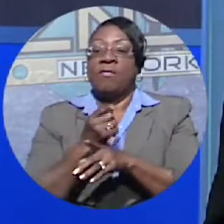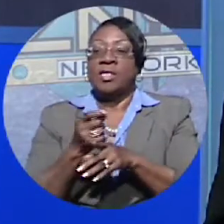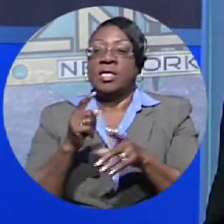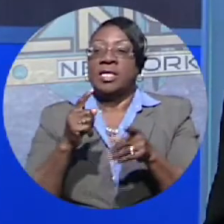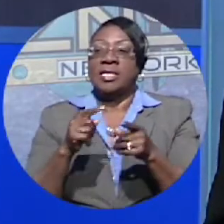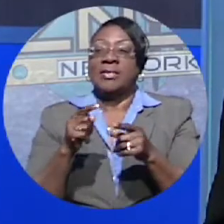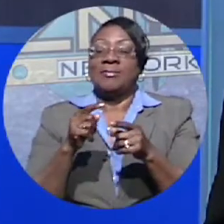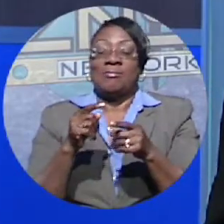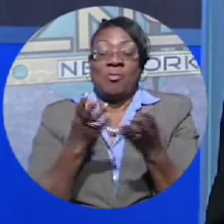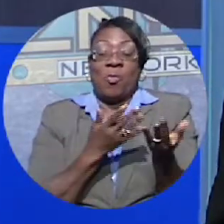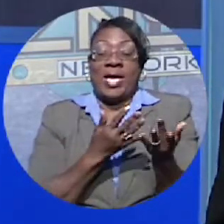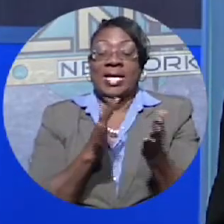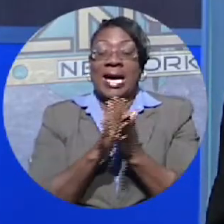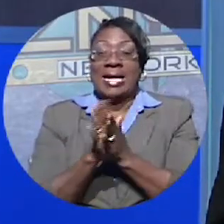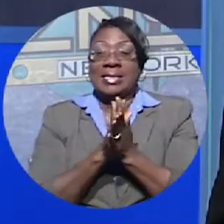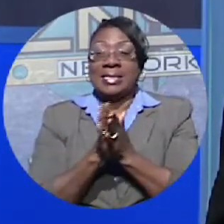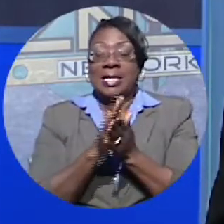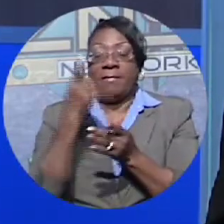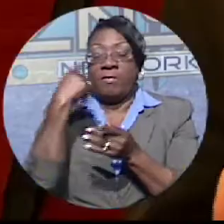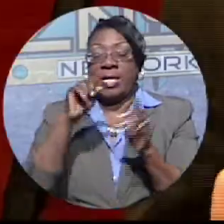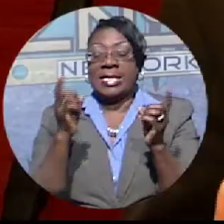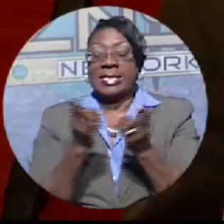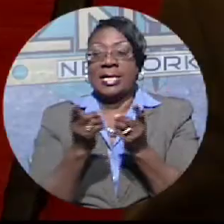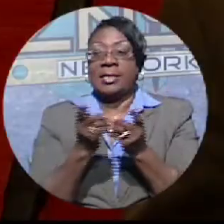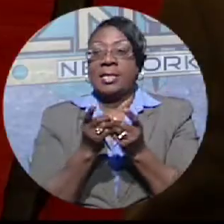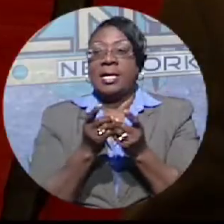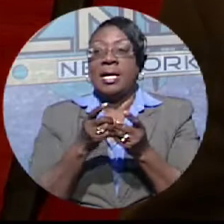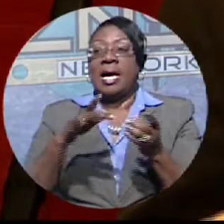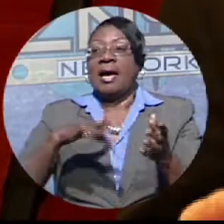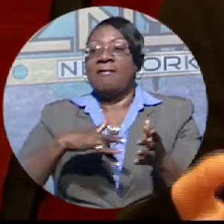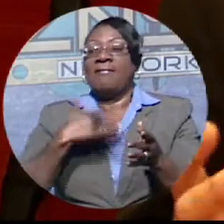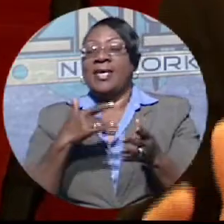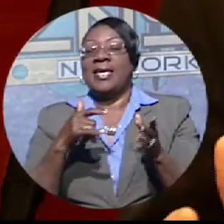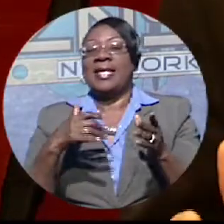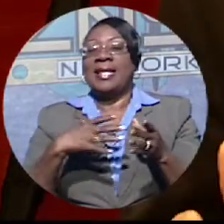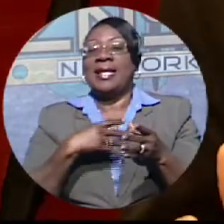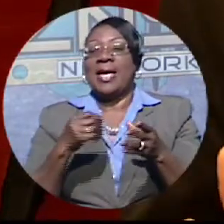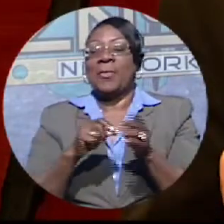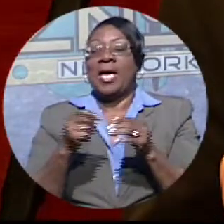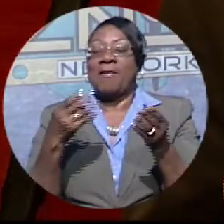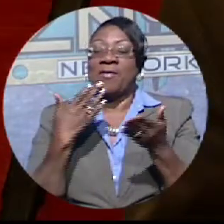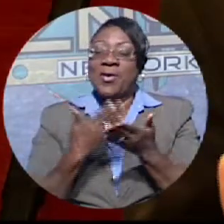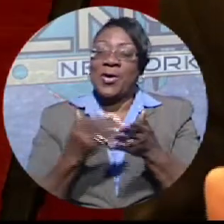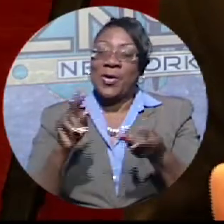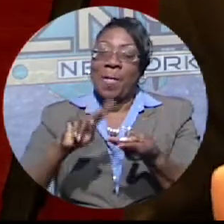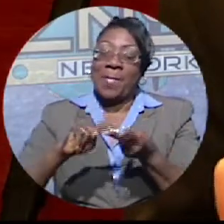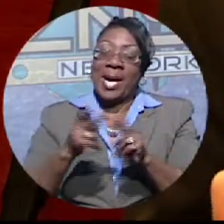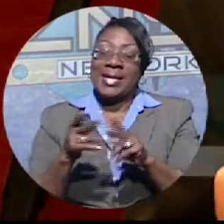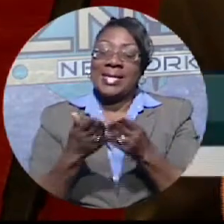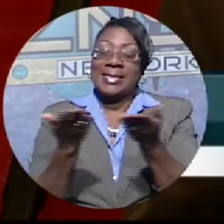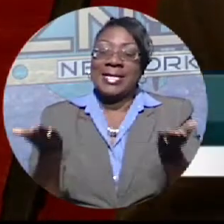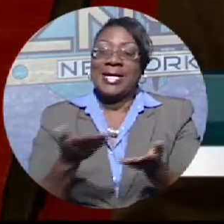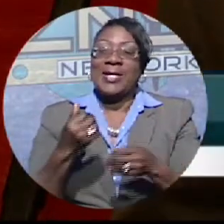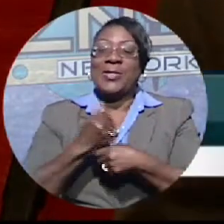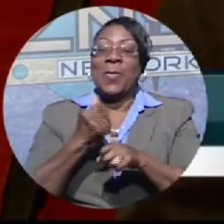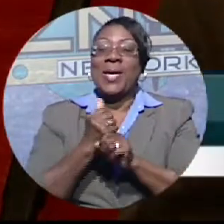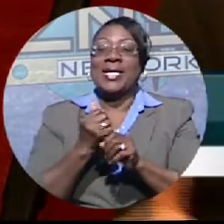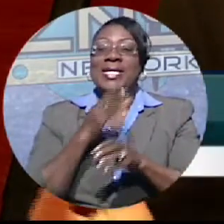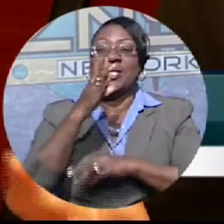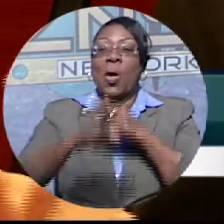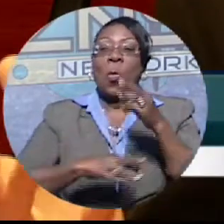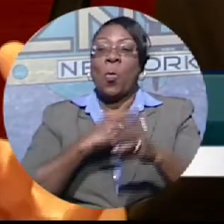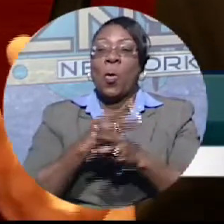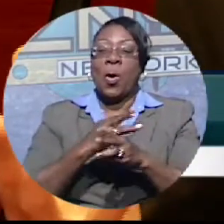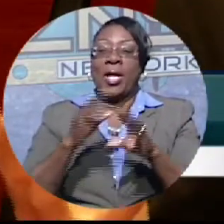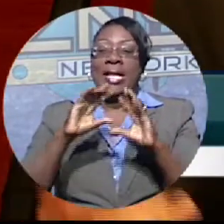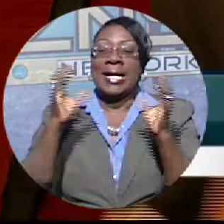counting down the days. We really feel like we've got terrific partners here to make this a world-class event, and we'll be